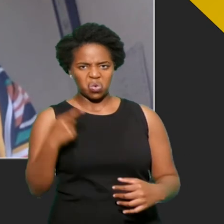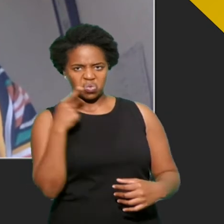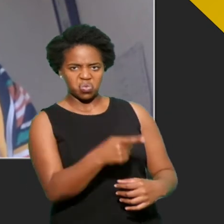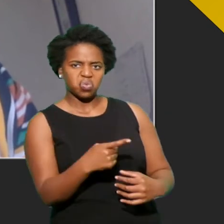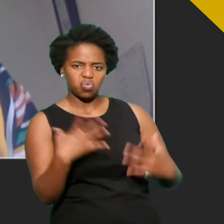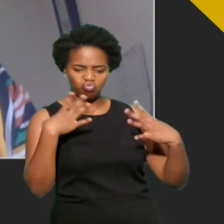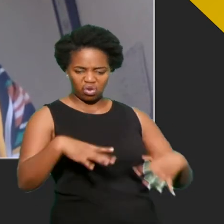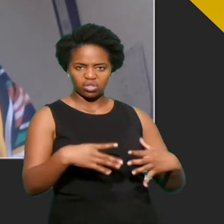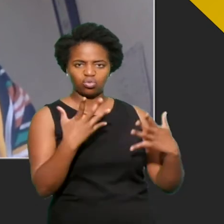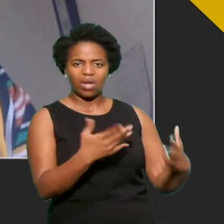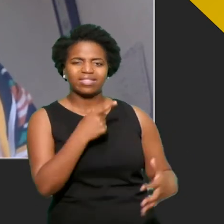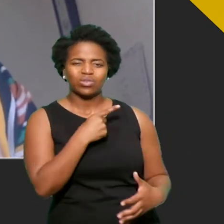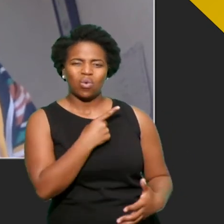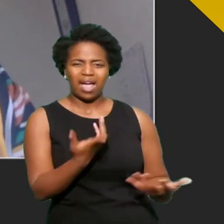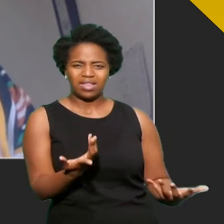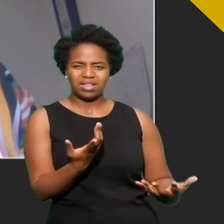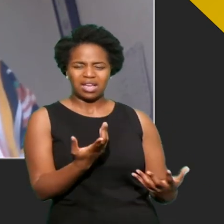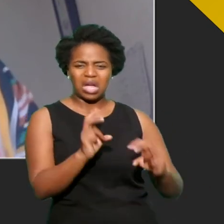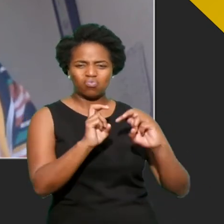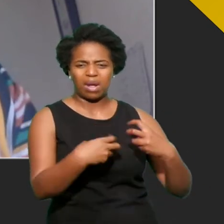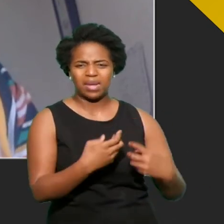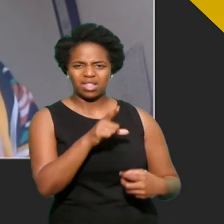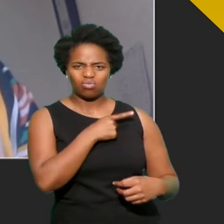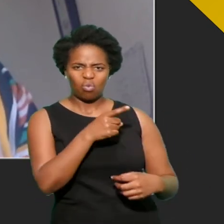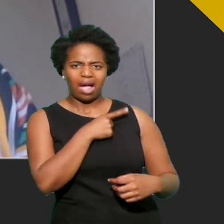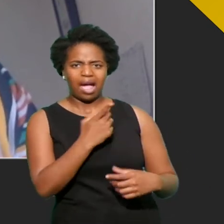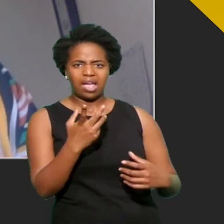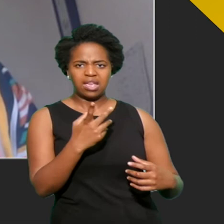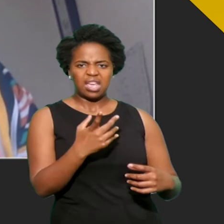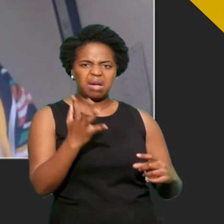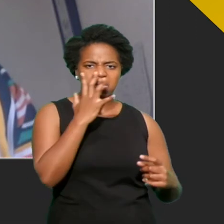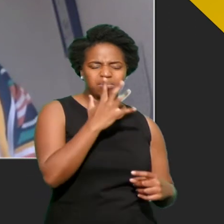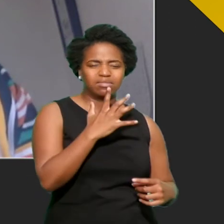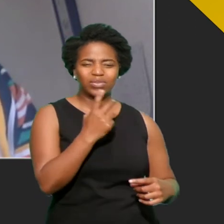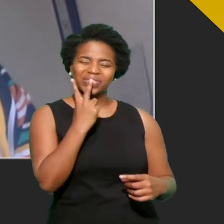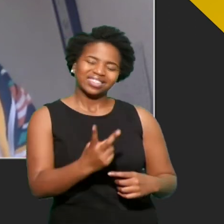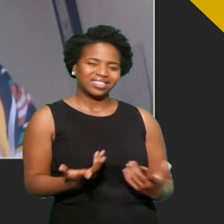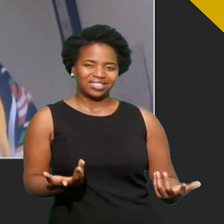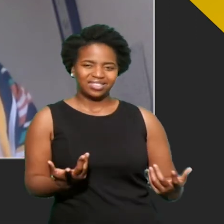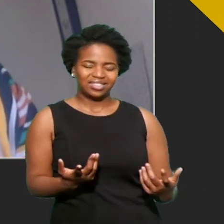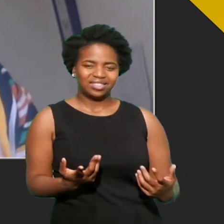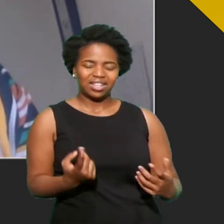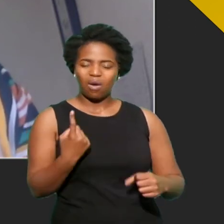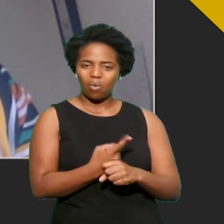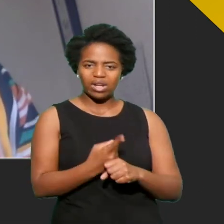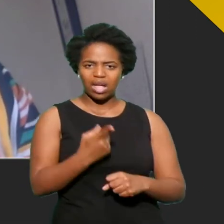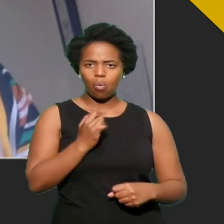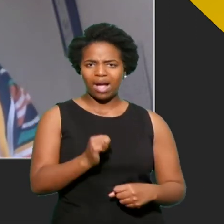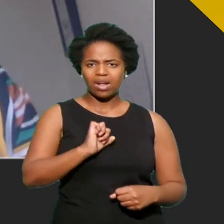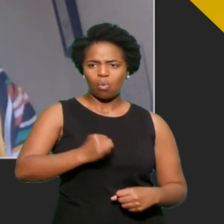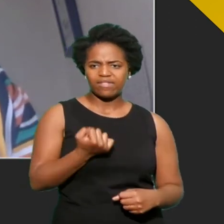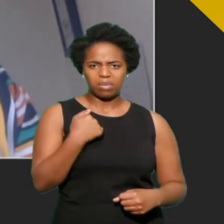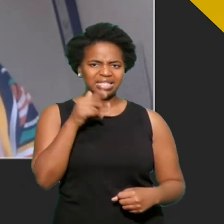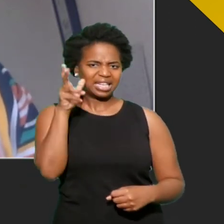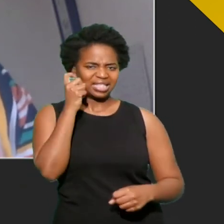was dressing in an inappropriate way when he took you to a party. So he needs to be the one who finds the reason. They want a wife who listens to